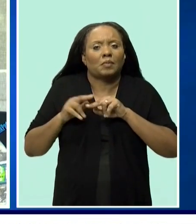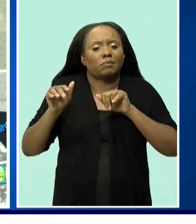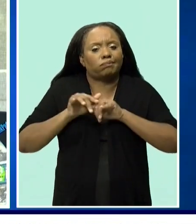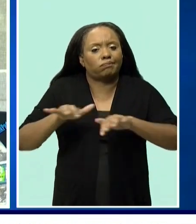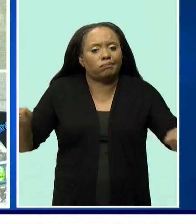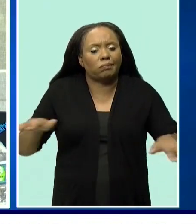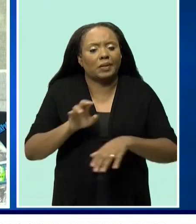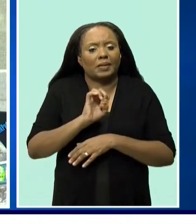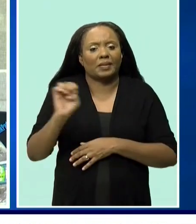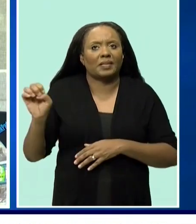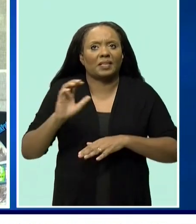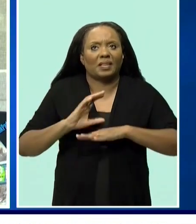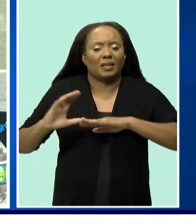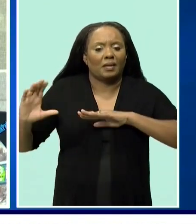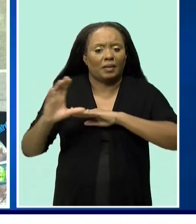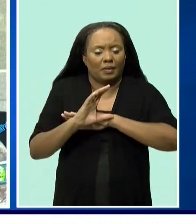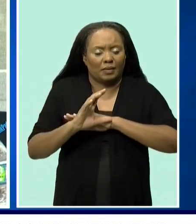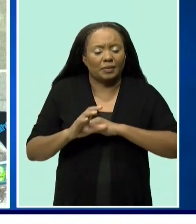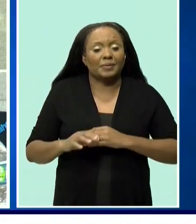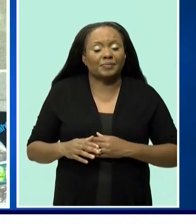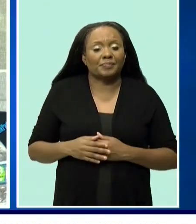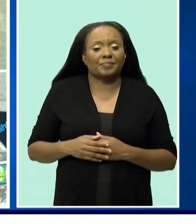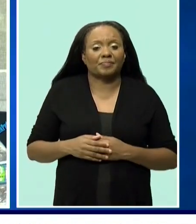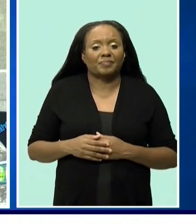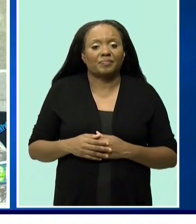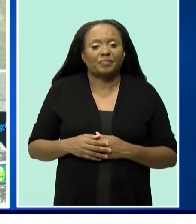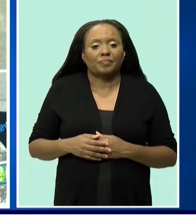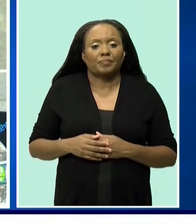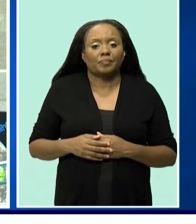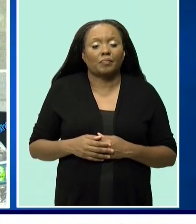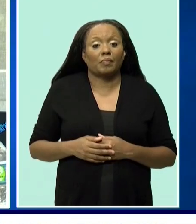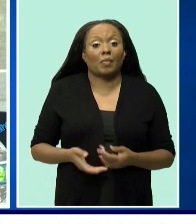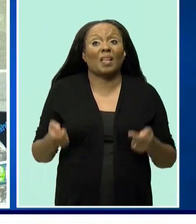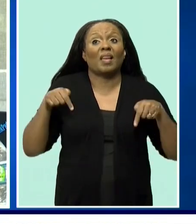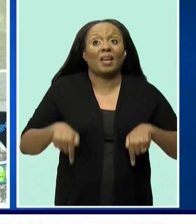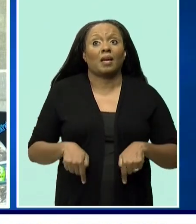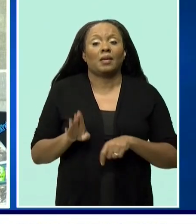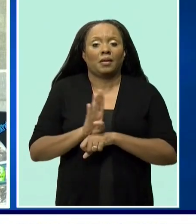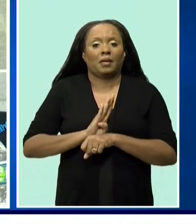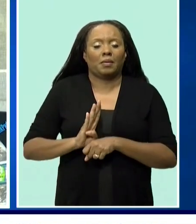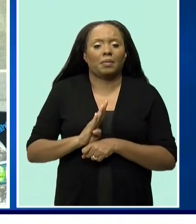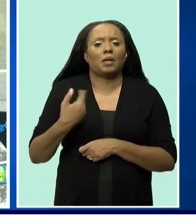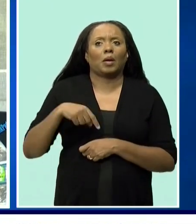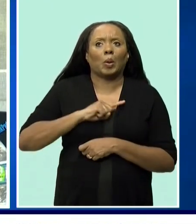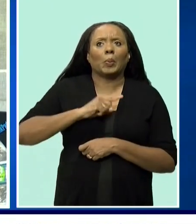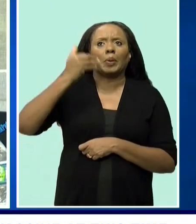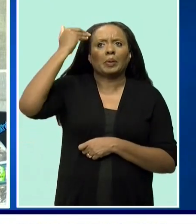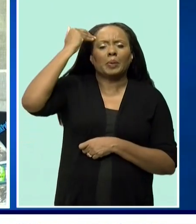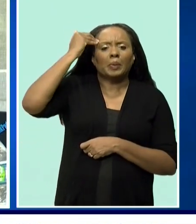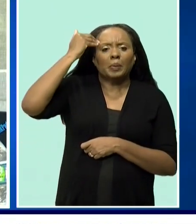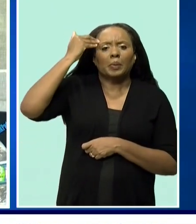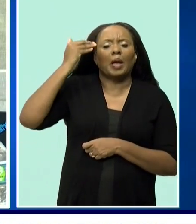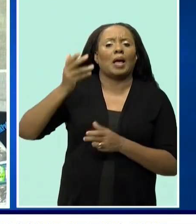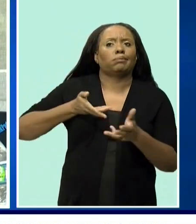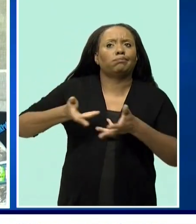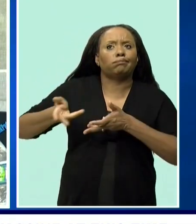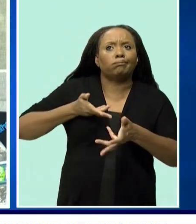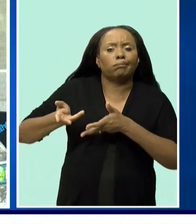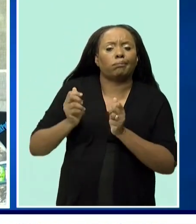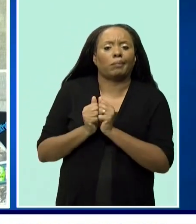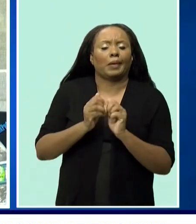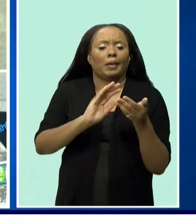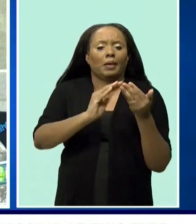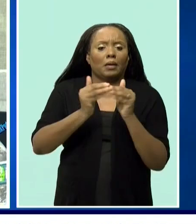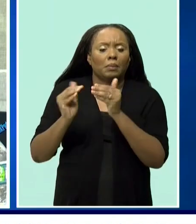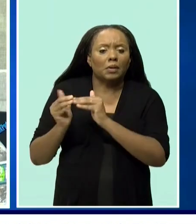Eastern Caribbean sub-region. We in Barbados are very aware that engaging with communities